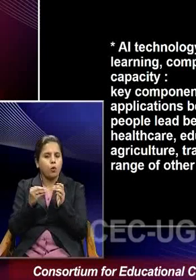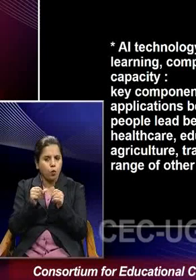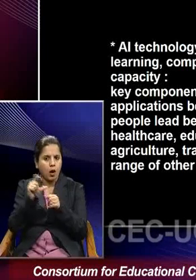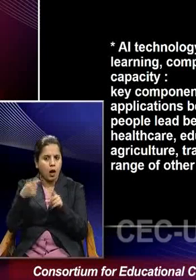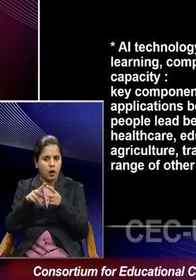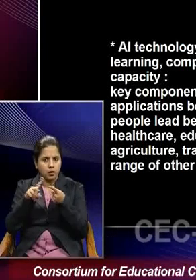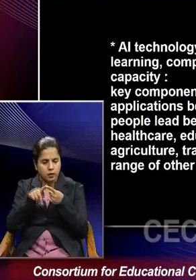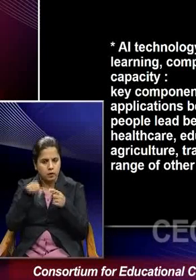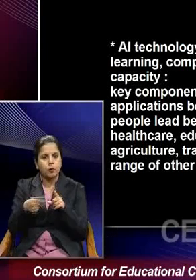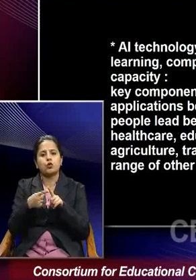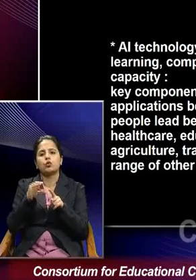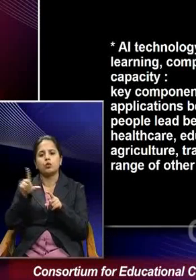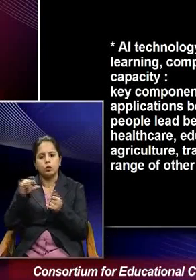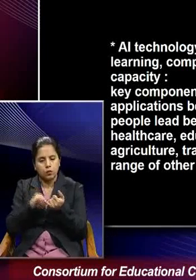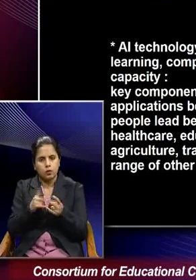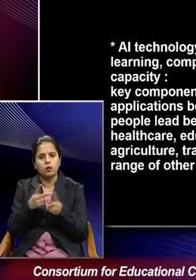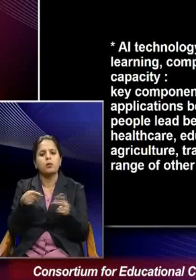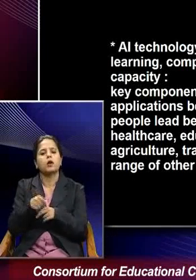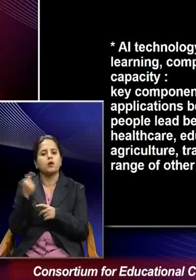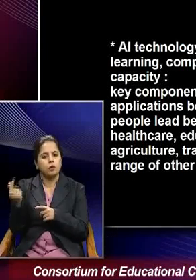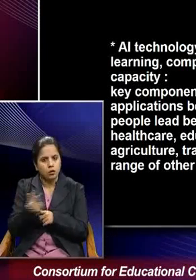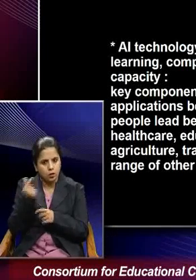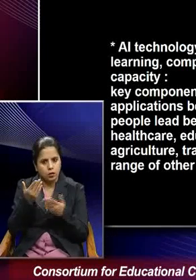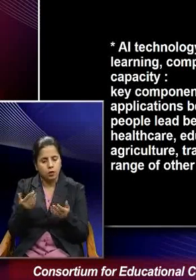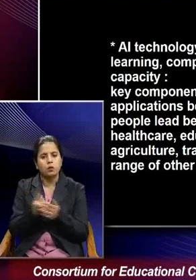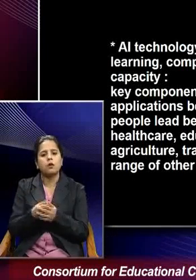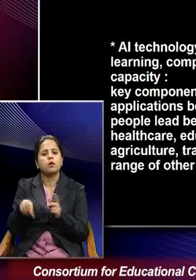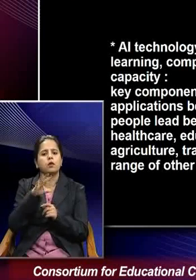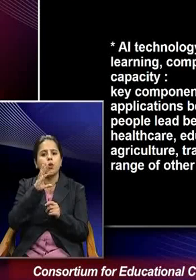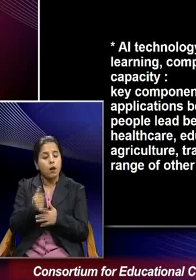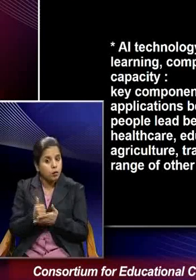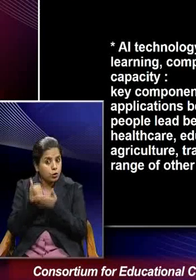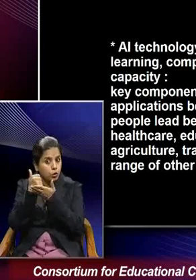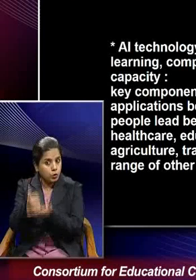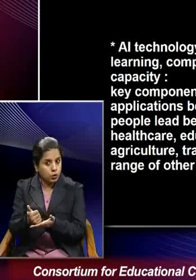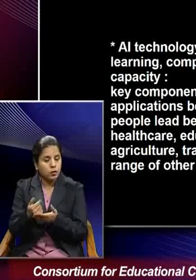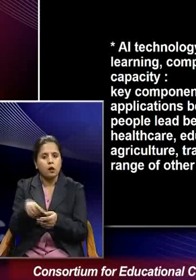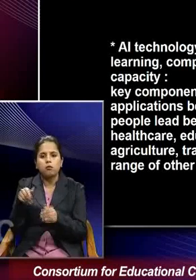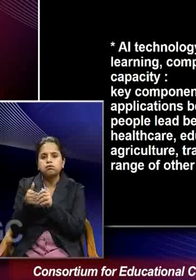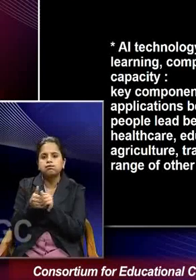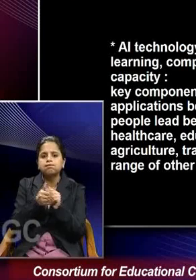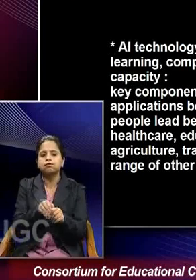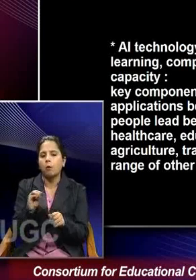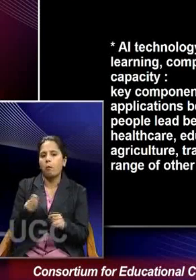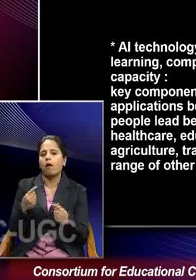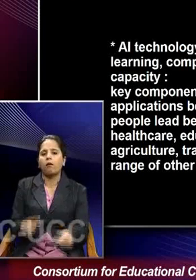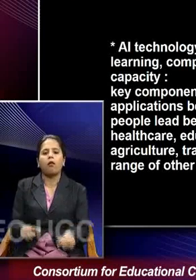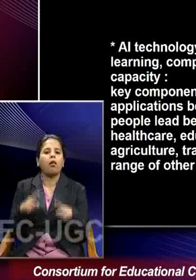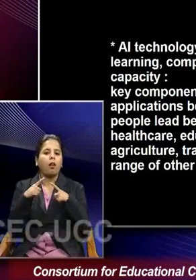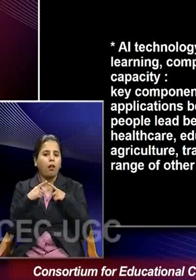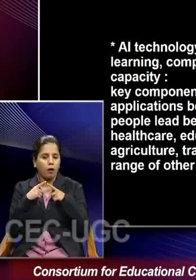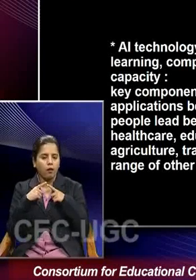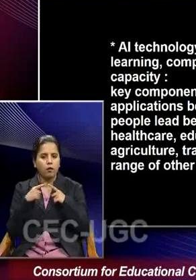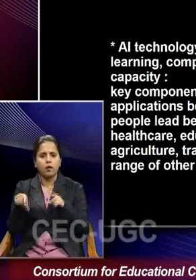and applications being used to help people lead better lives